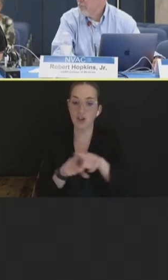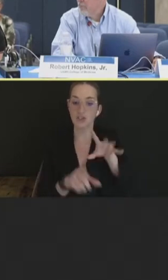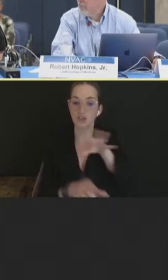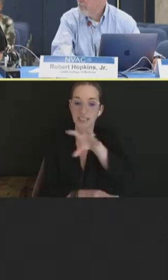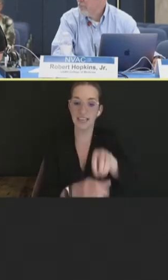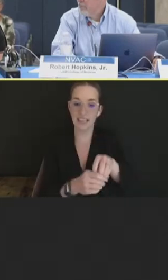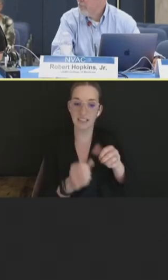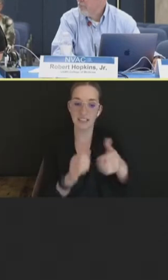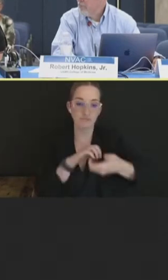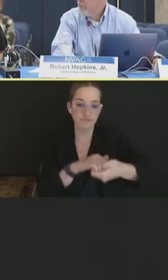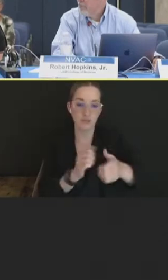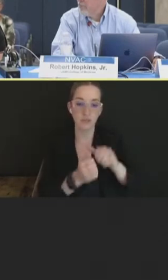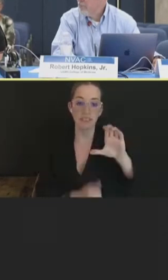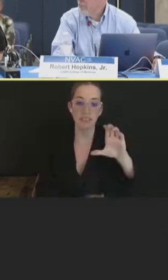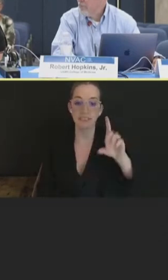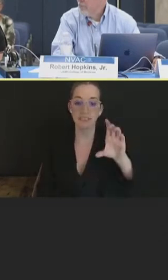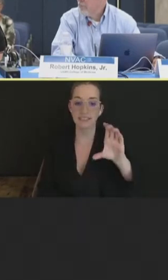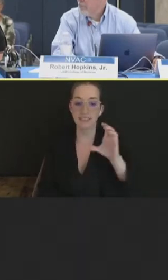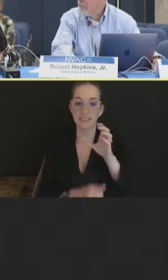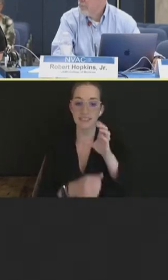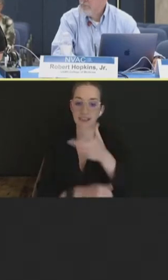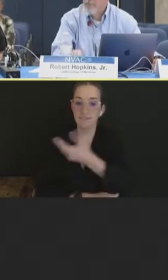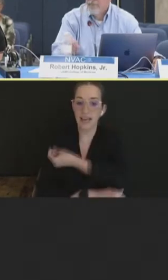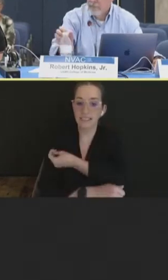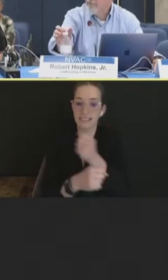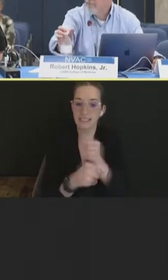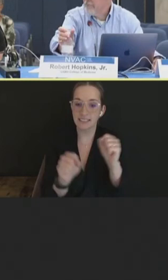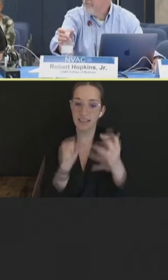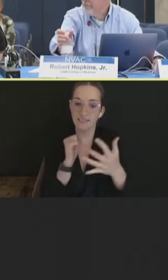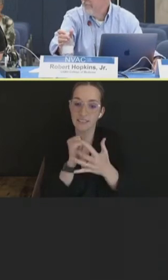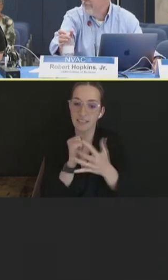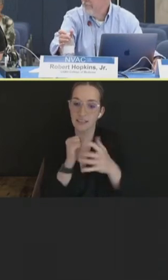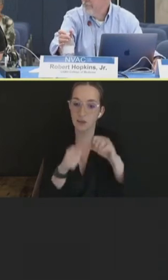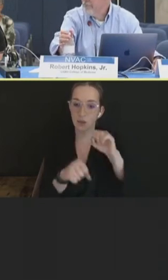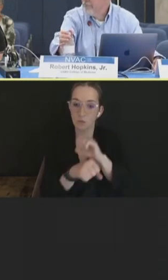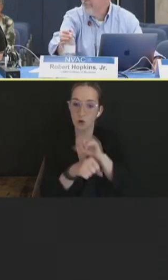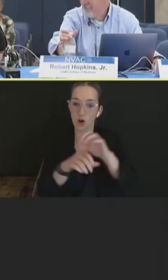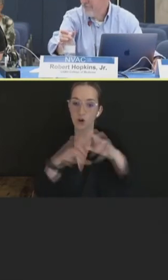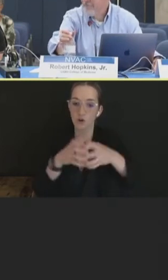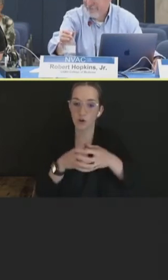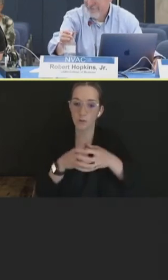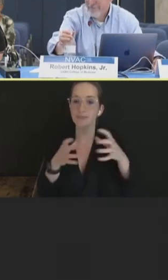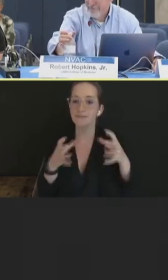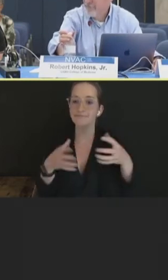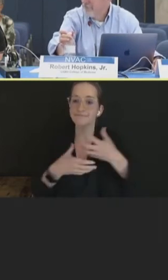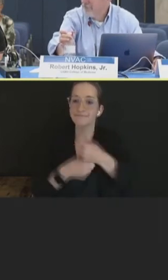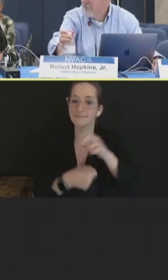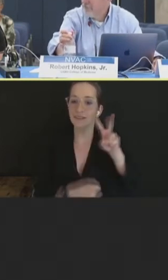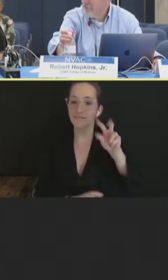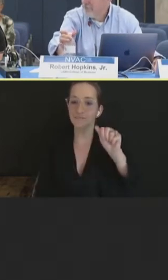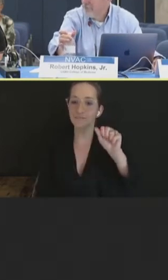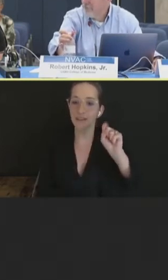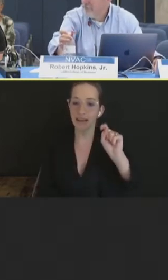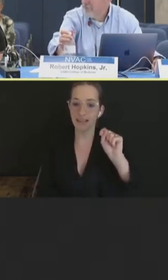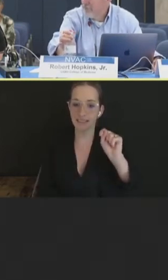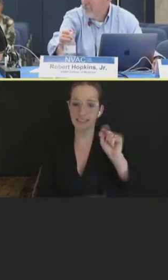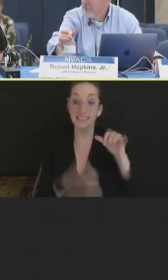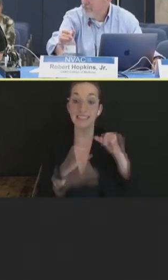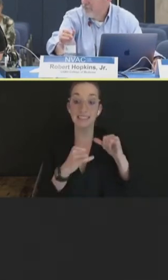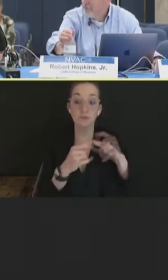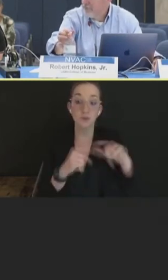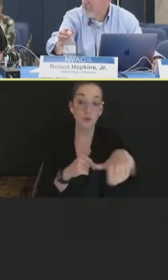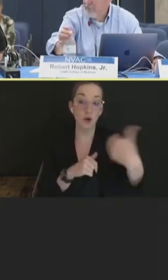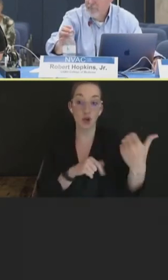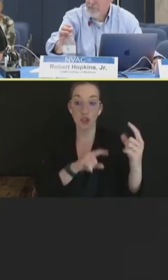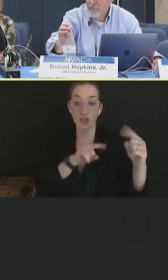Vaccine Safety Technical Work Group, or VAST. Similar to other attendees, the DoD is following